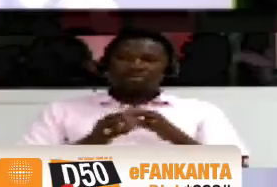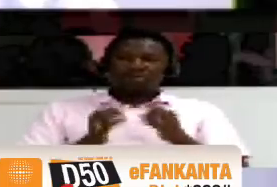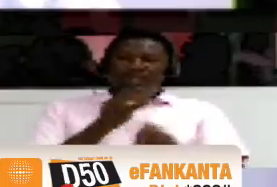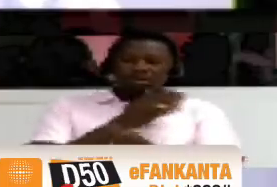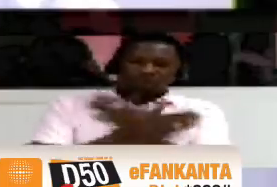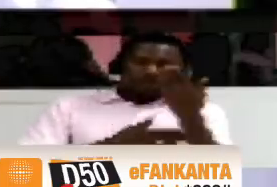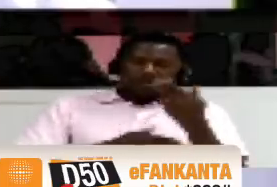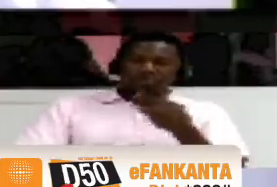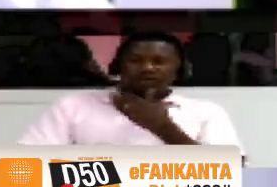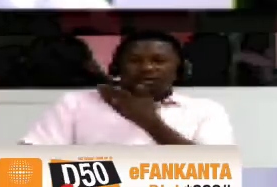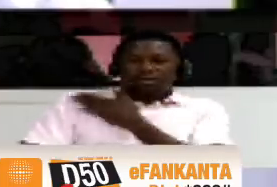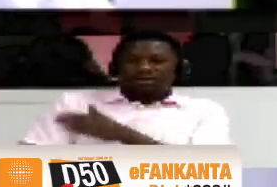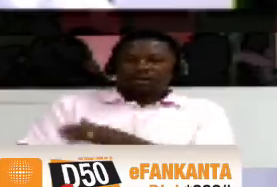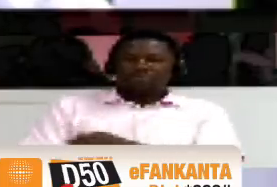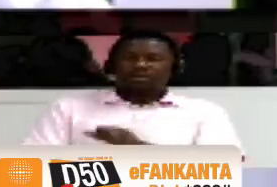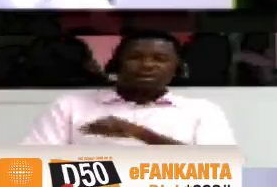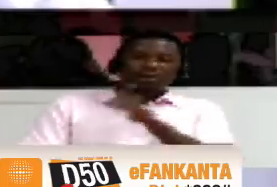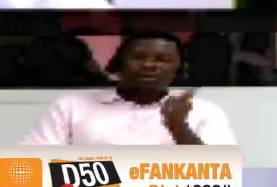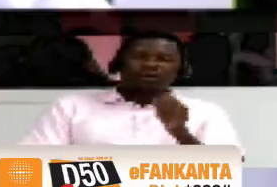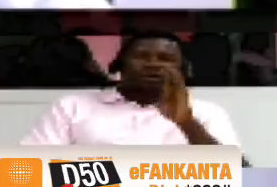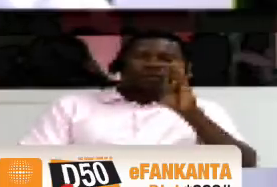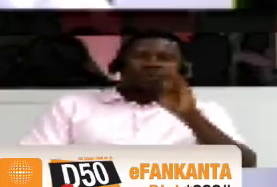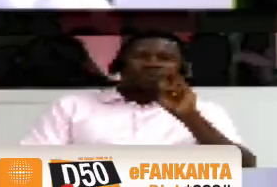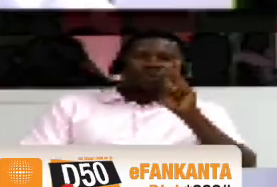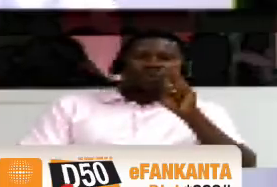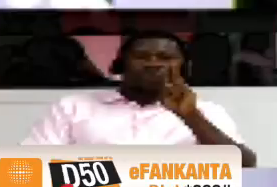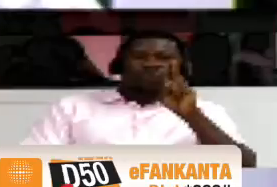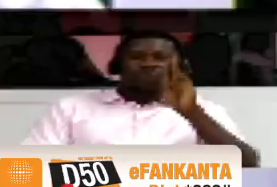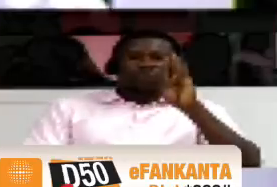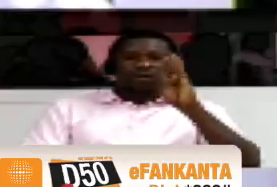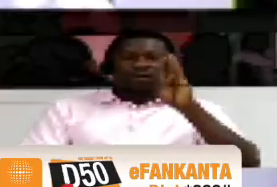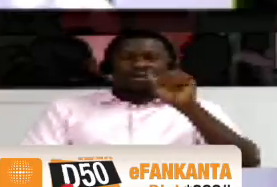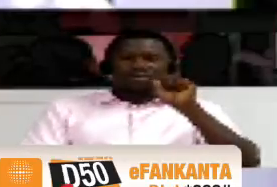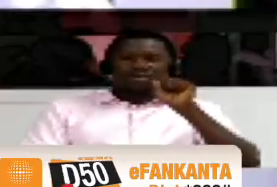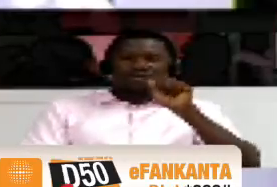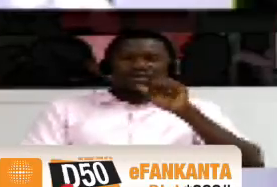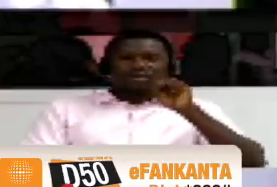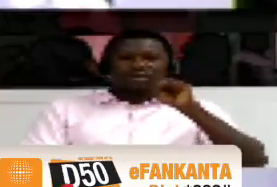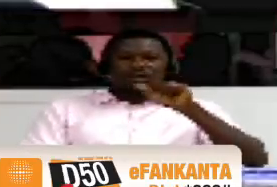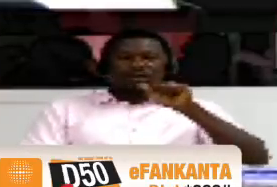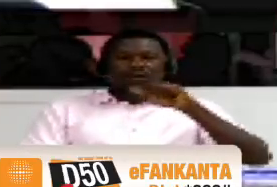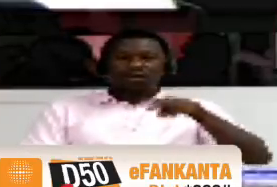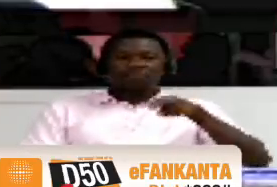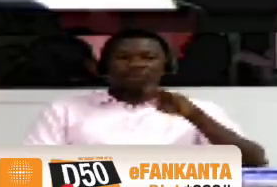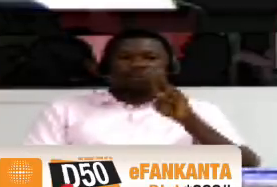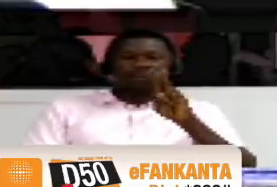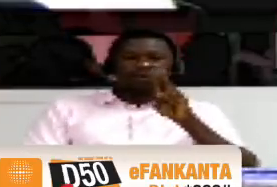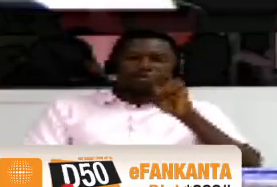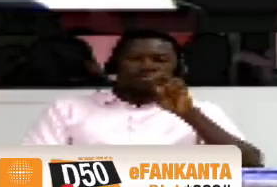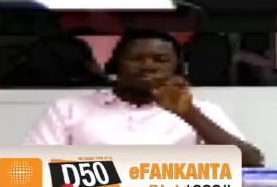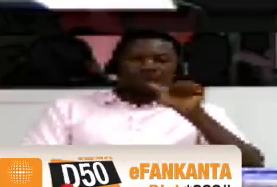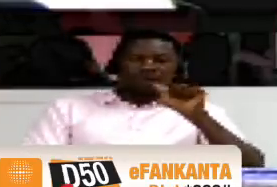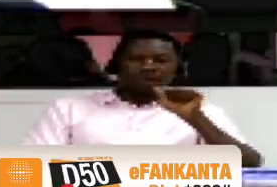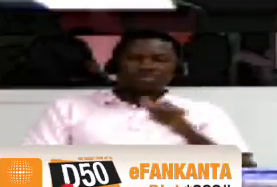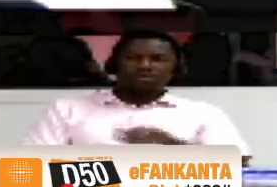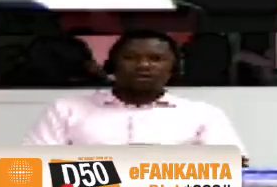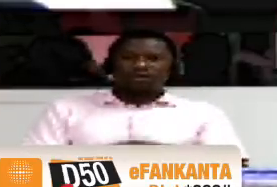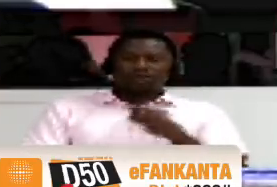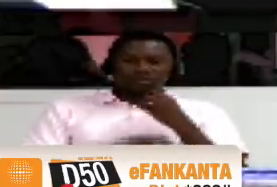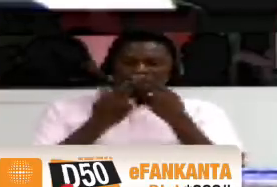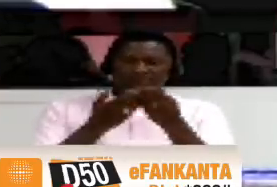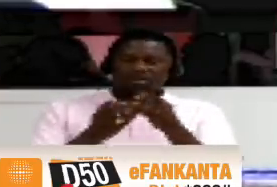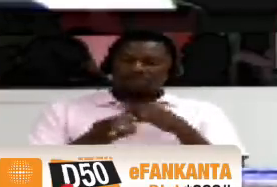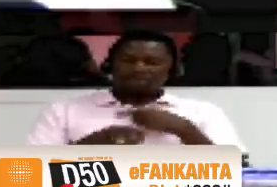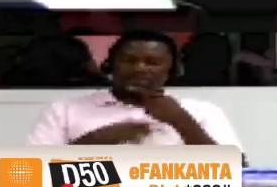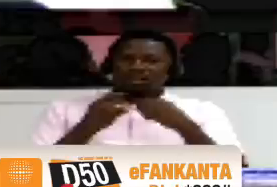released. And Buba Samura, the... So just to be clear, the Sierra Leonean that you mentioned was not connected